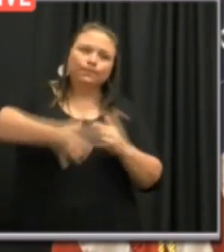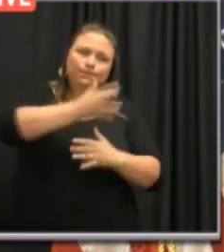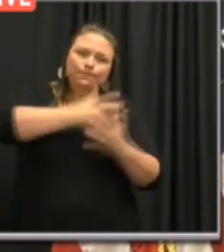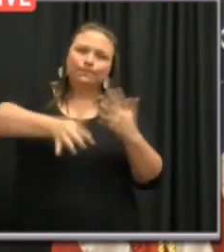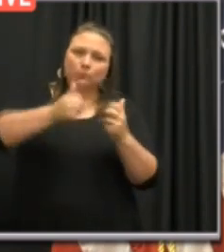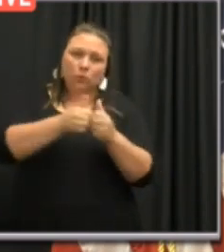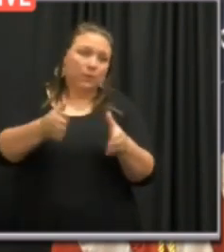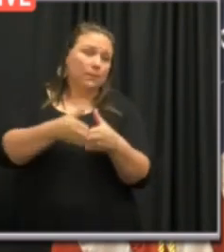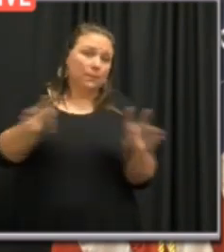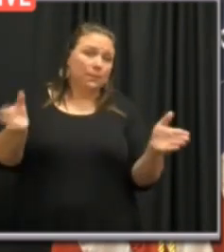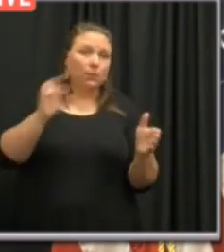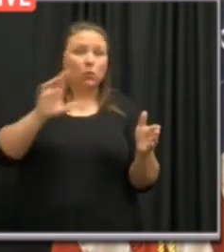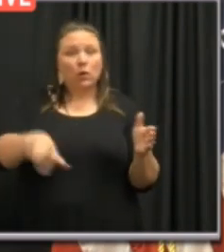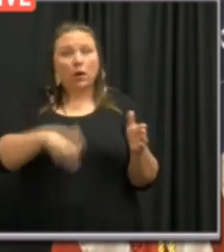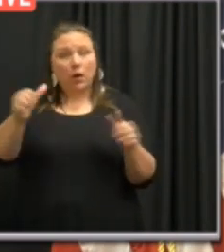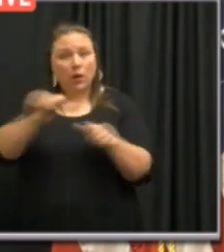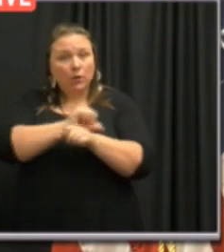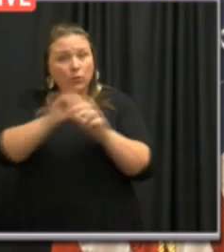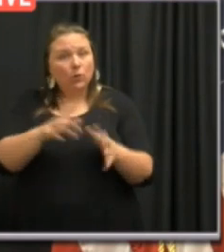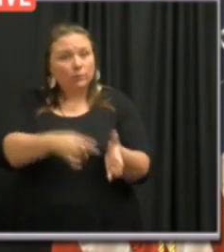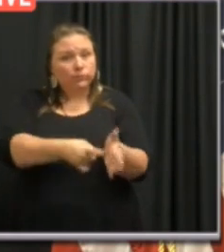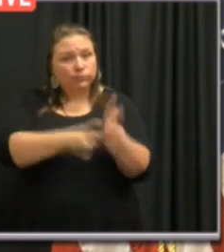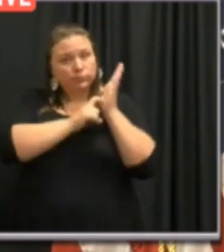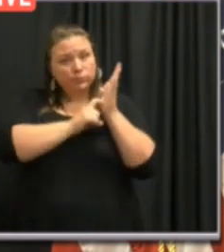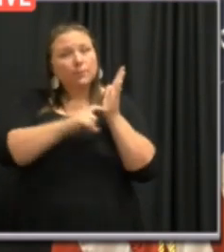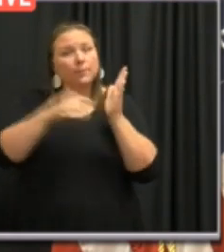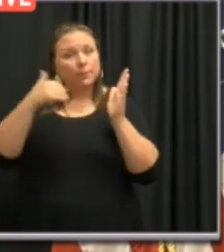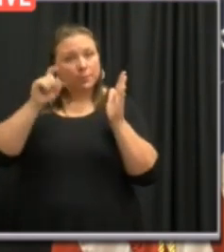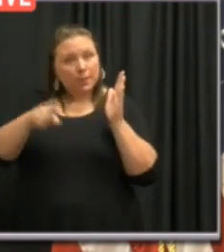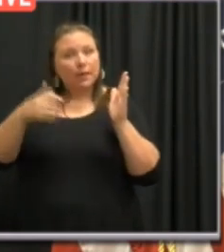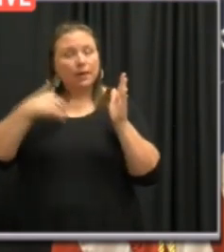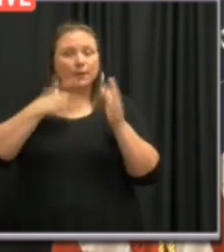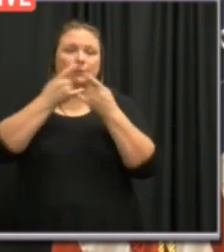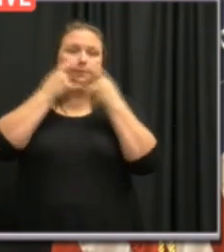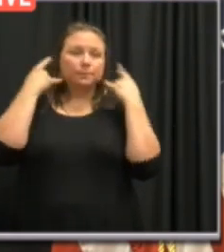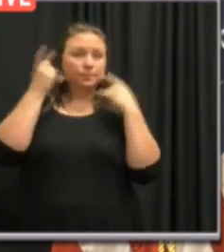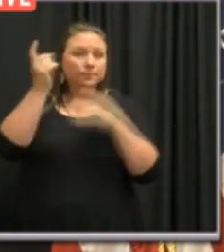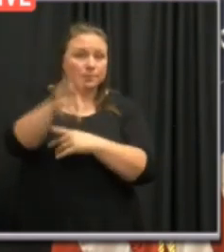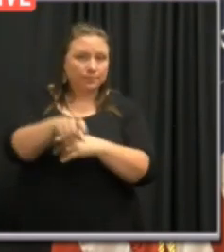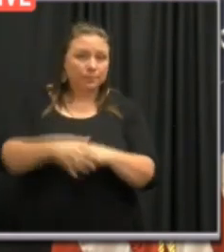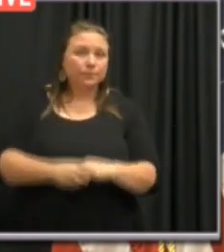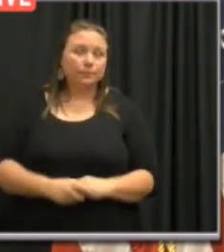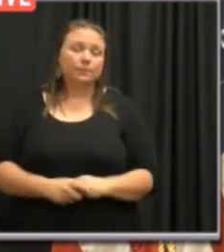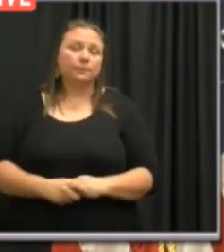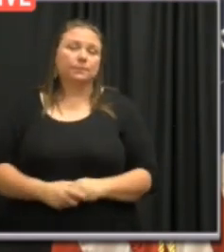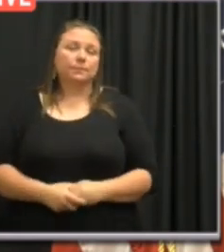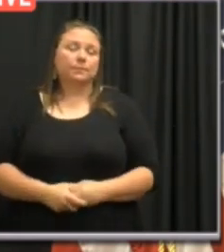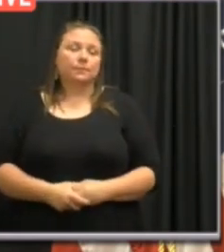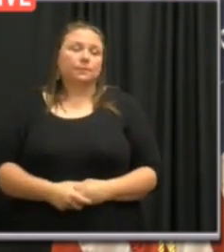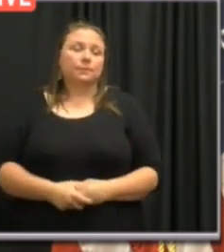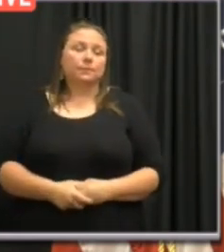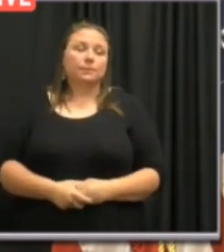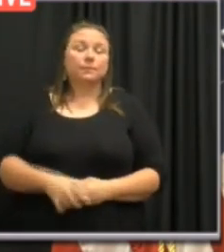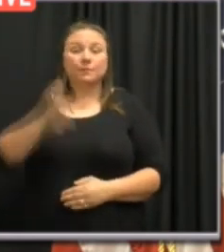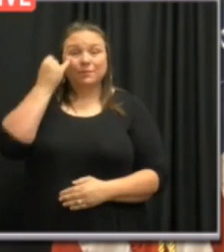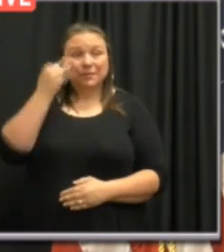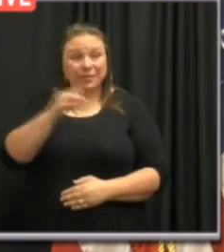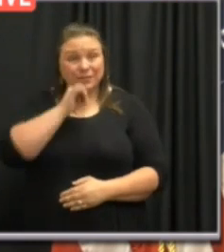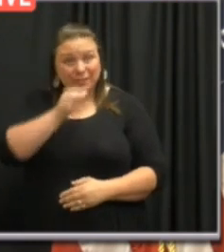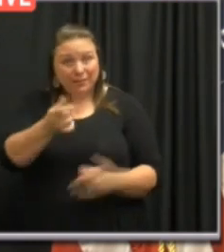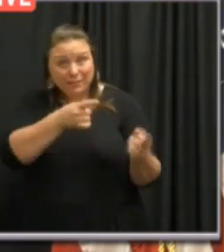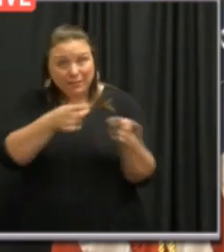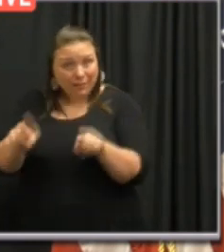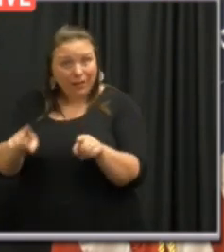the public or with other employees are required to wear facial coverings or face masks. If that is not